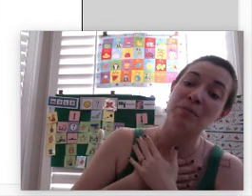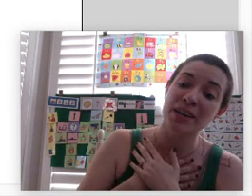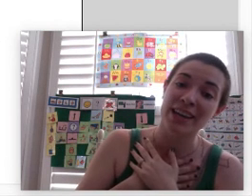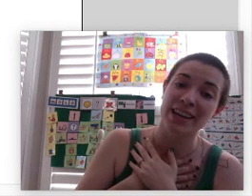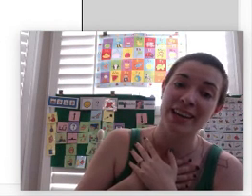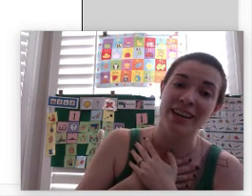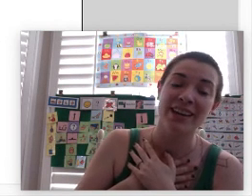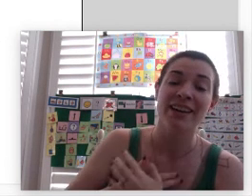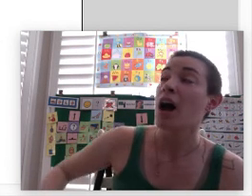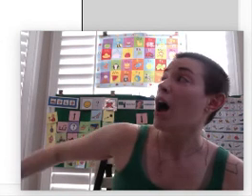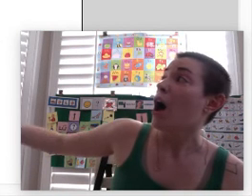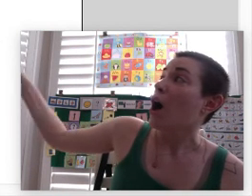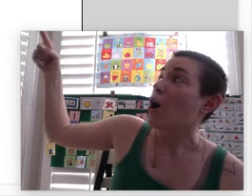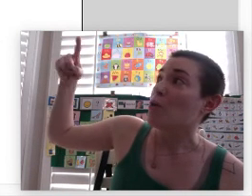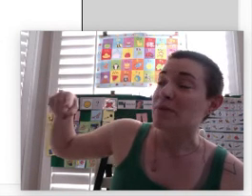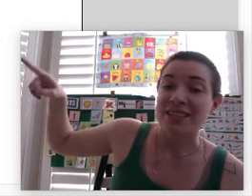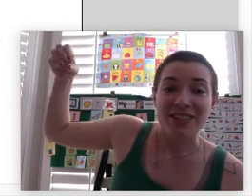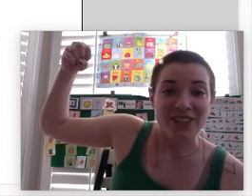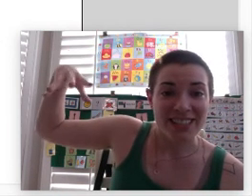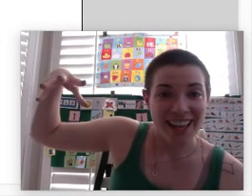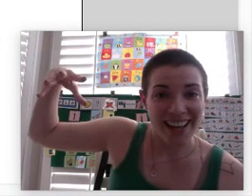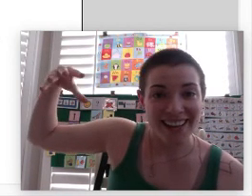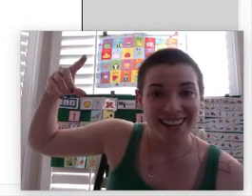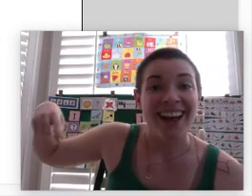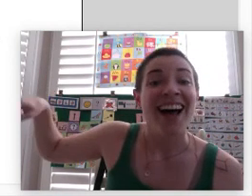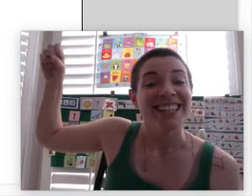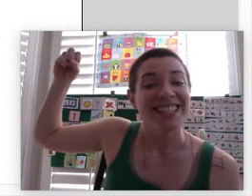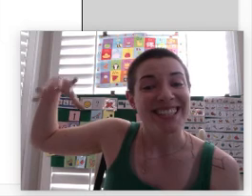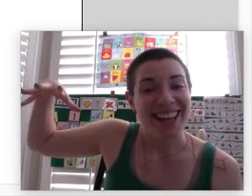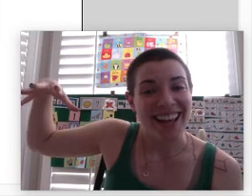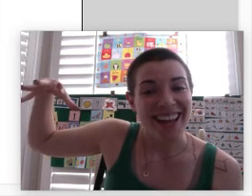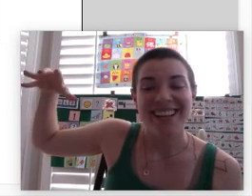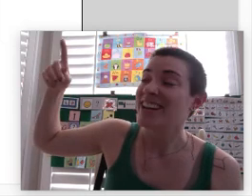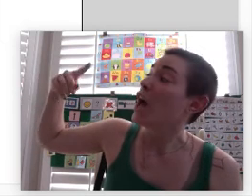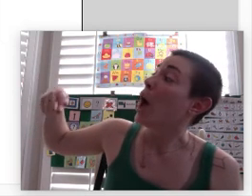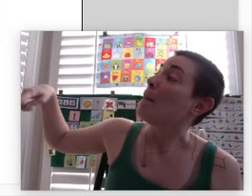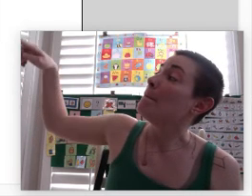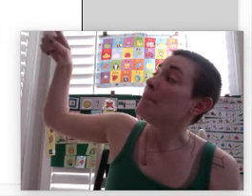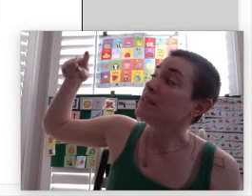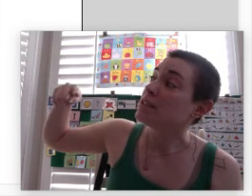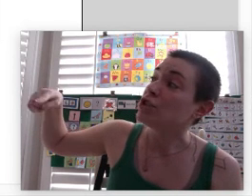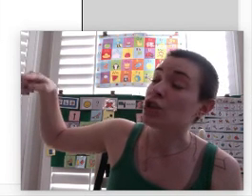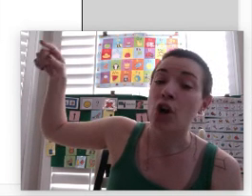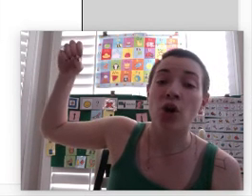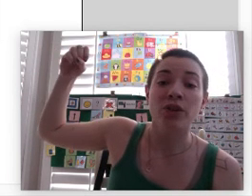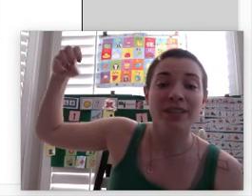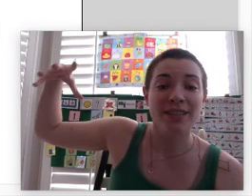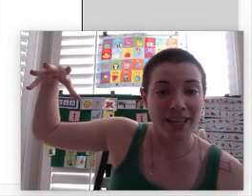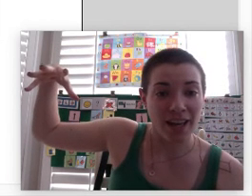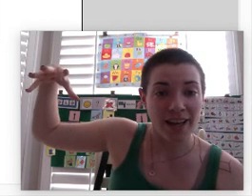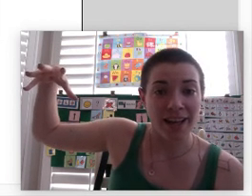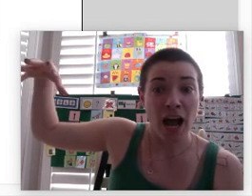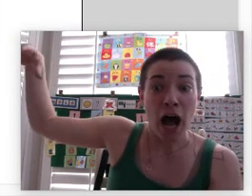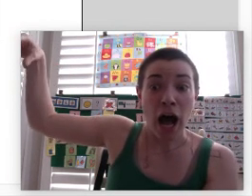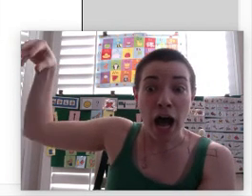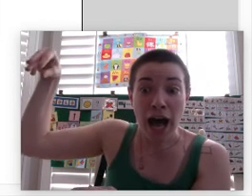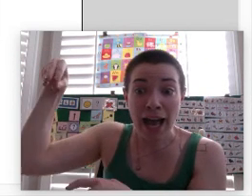on me. Oh, Mr. Sun, Sun, Mr. Golden